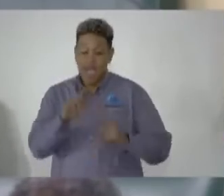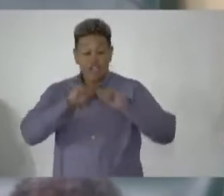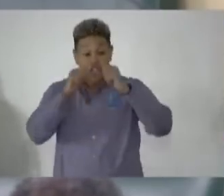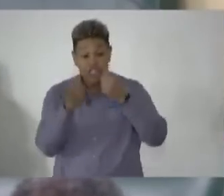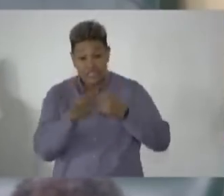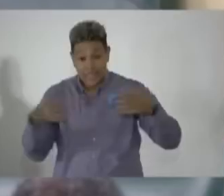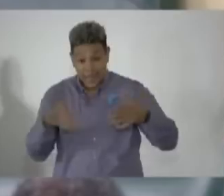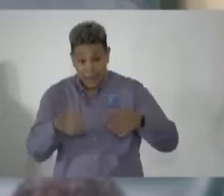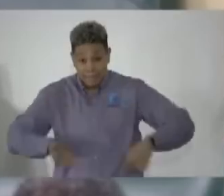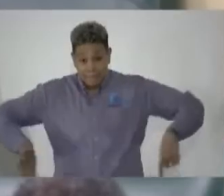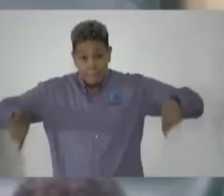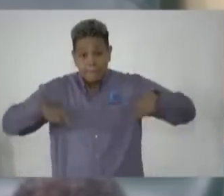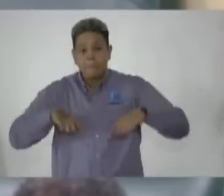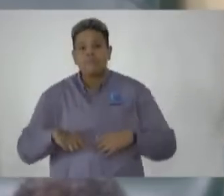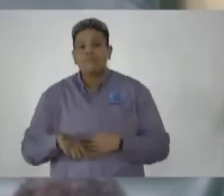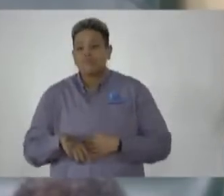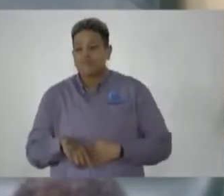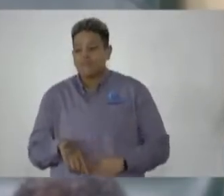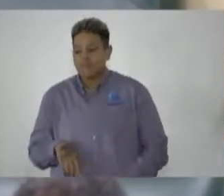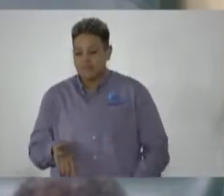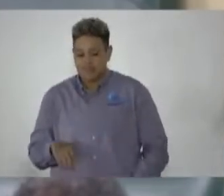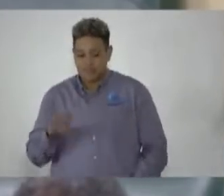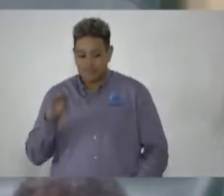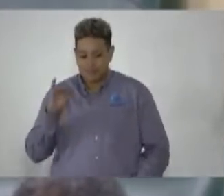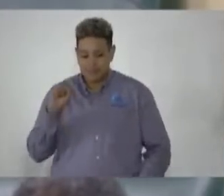team, Ms.